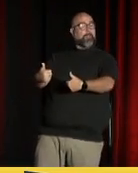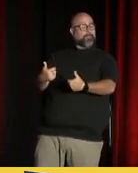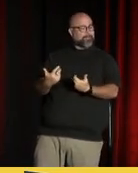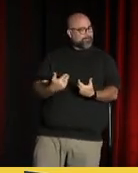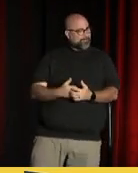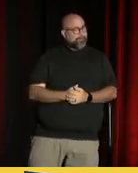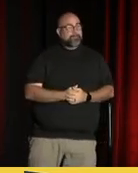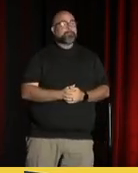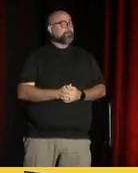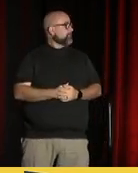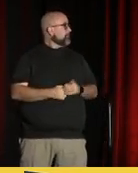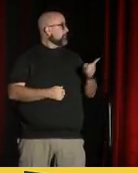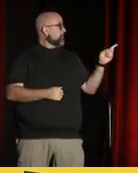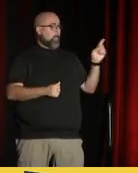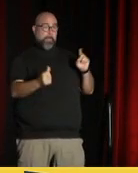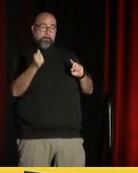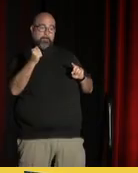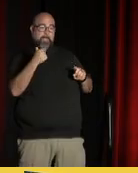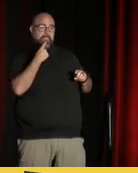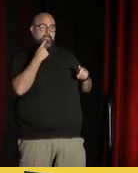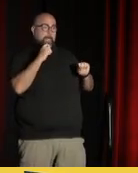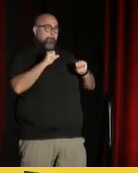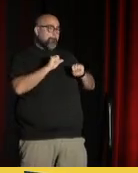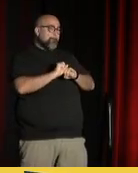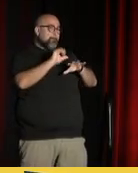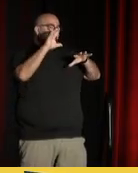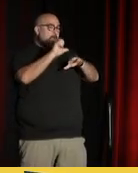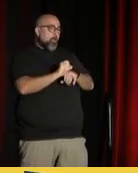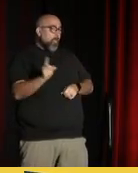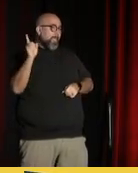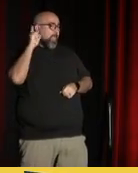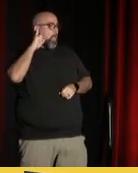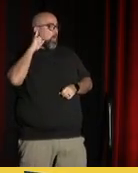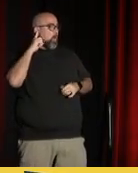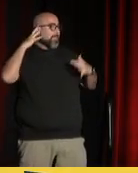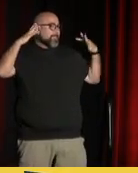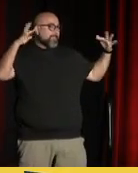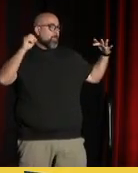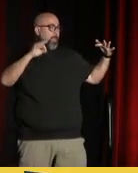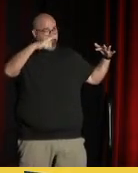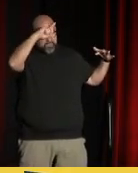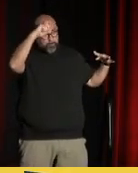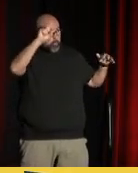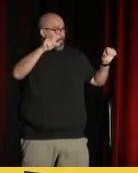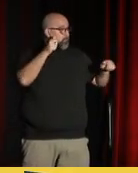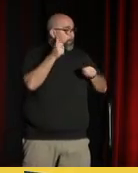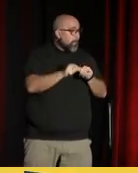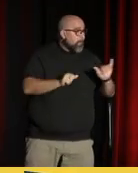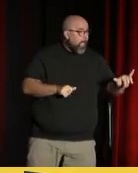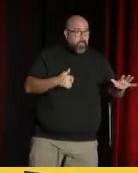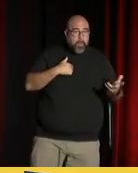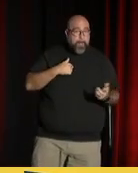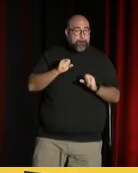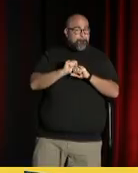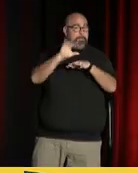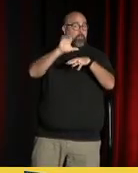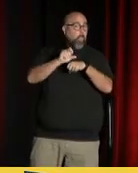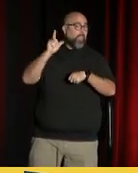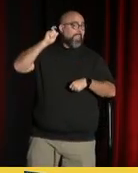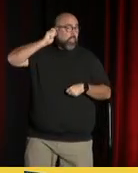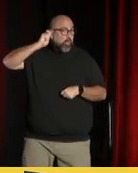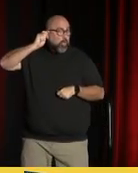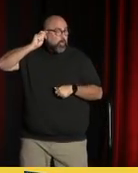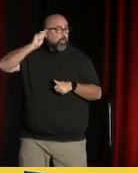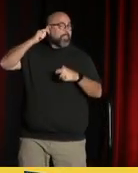Back page. Miracle Ear, the sounds of summer. Who's going to remember that for me? You got it? All right, sounds